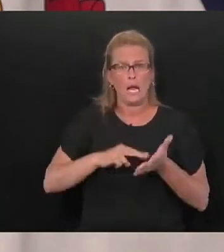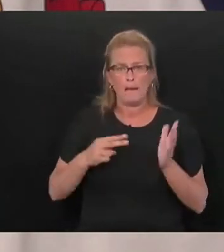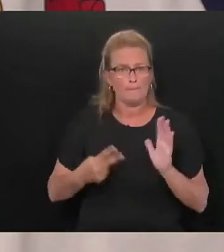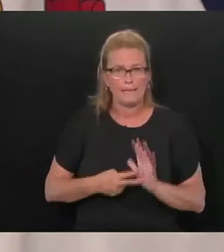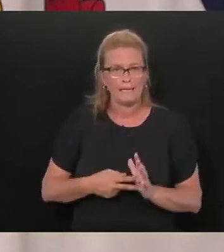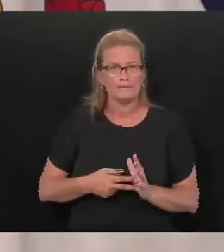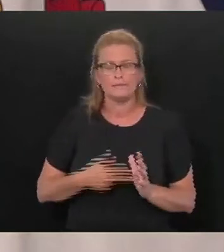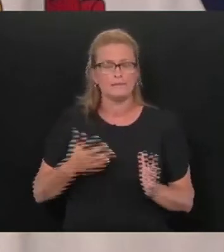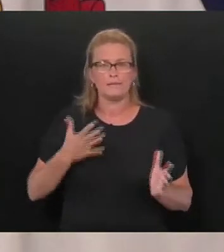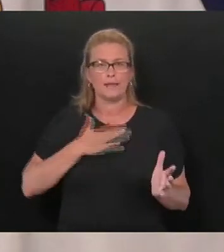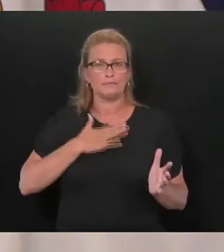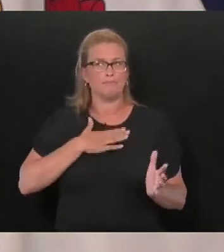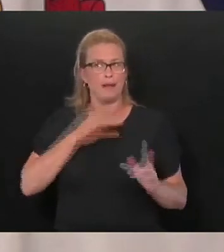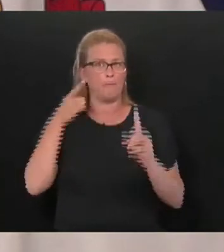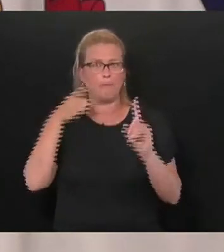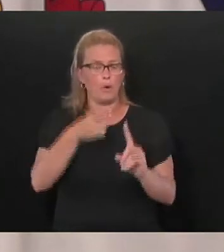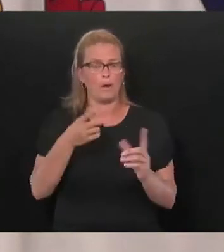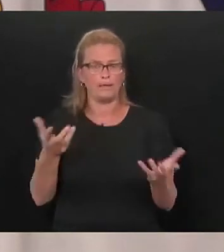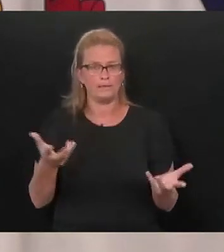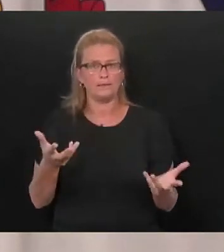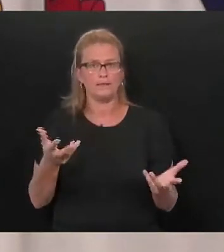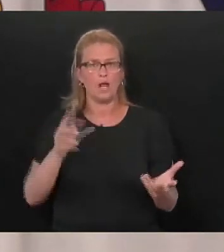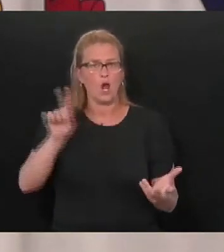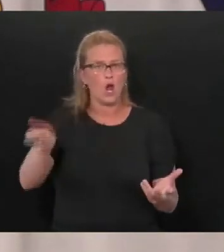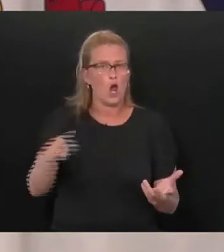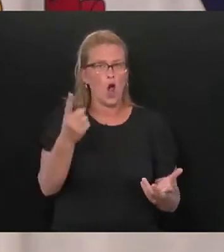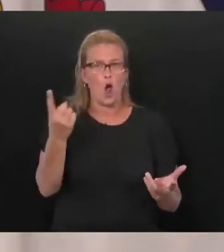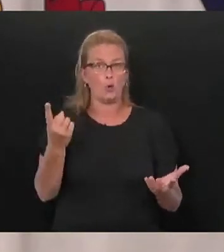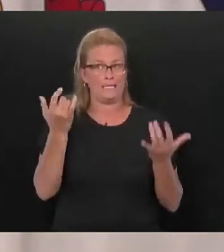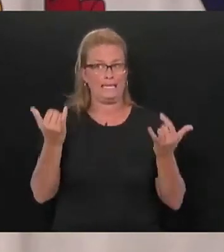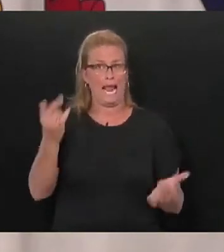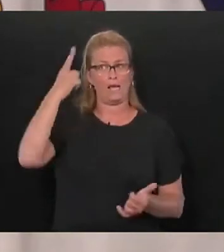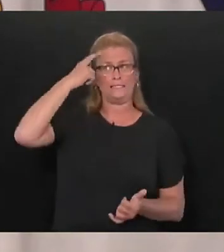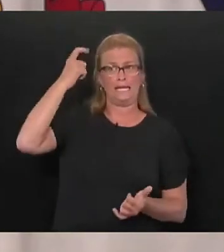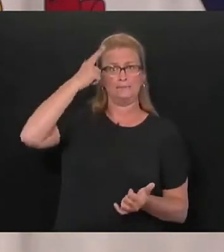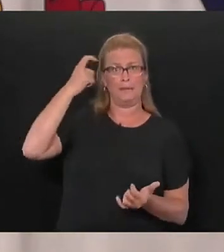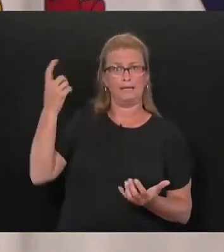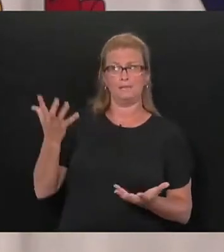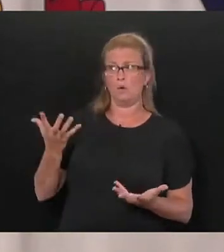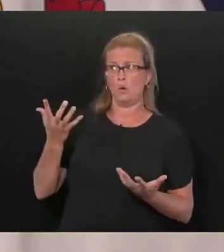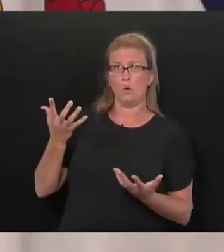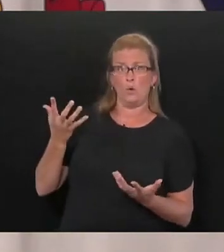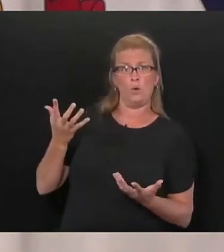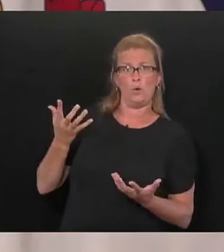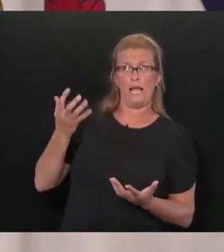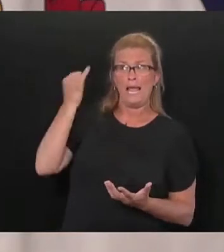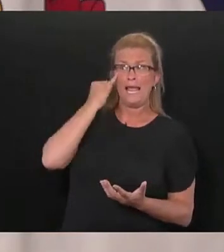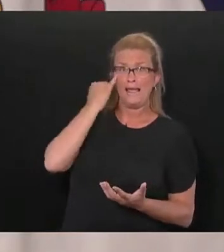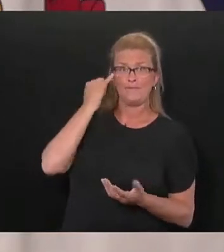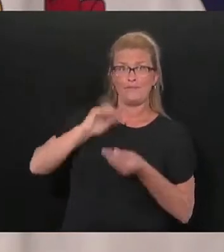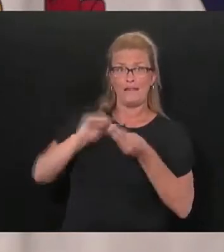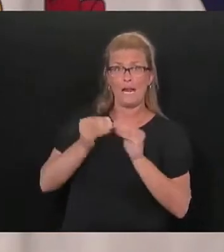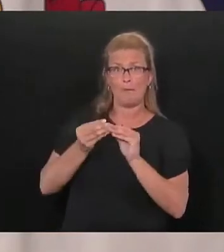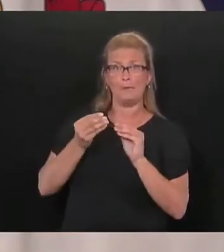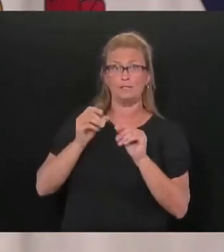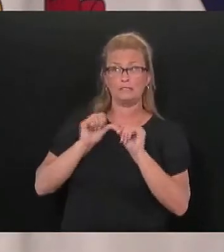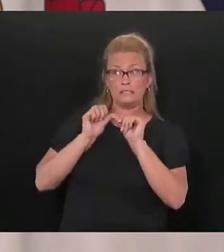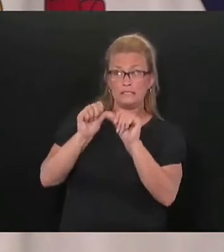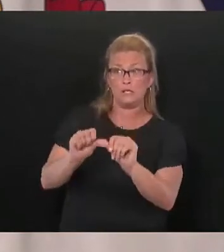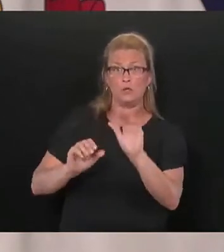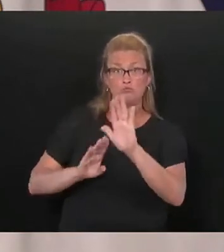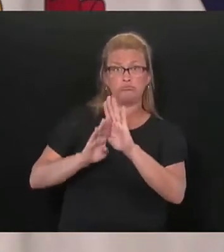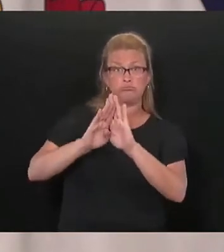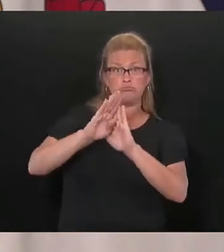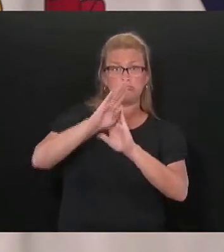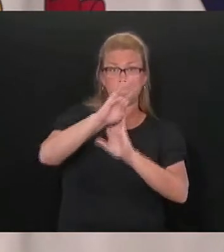exactly what I mean, and it is only speculative and based on the fact that if things continue to get worse and